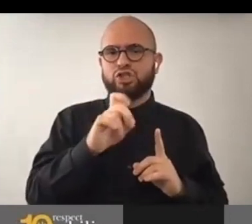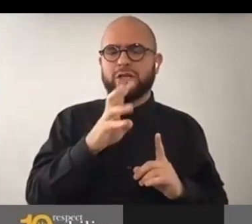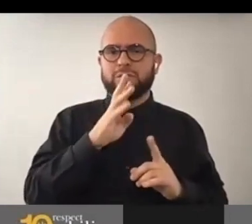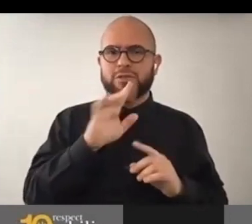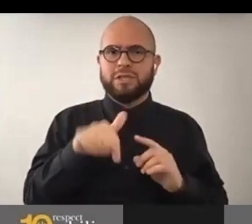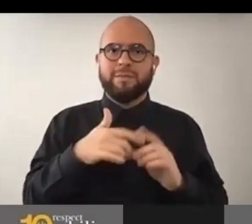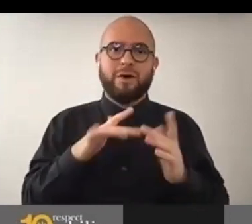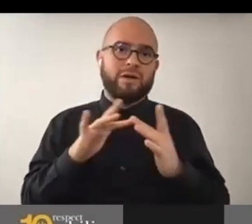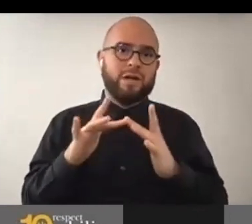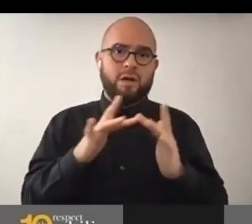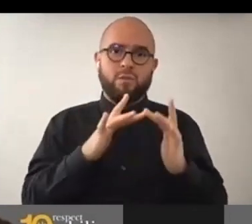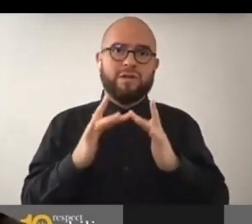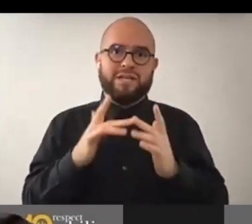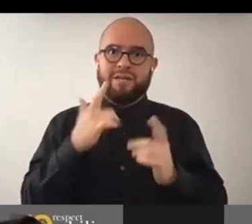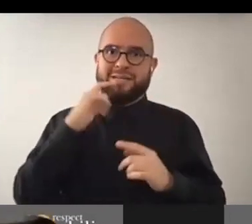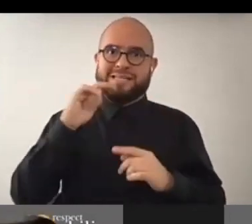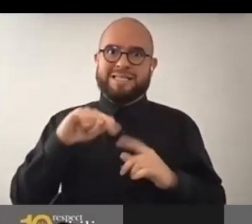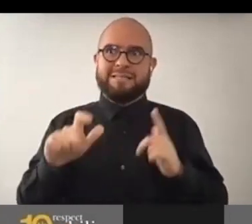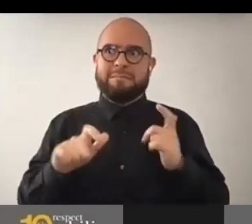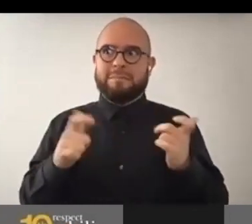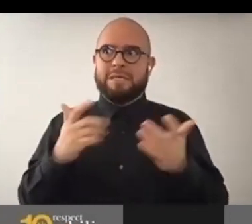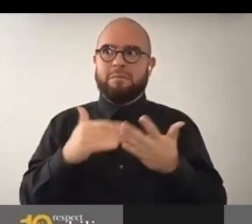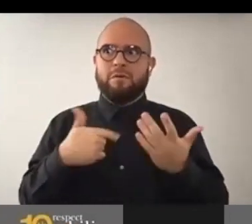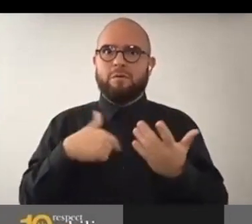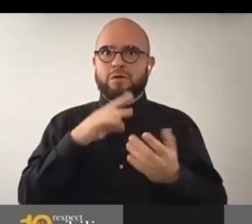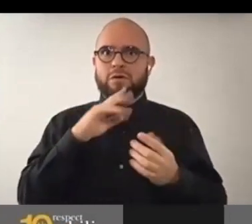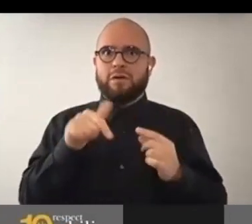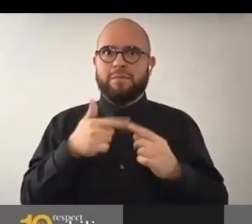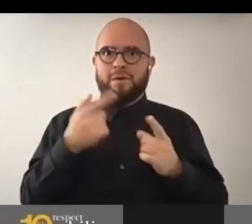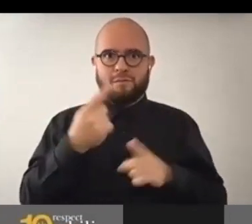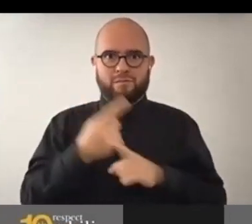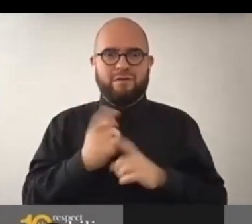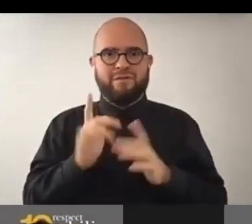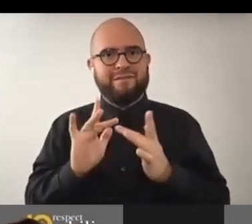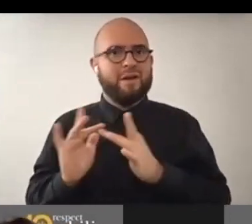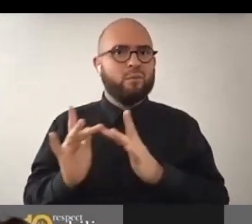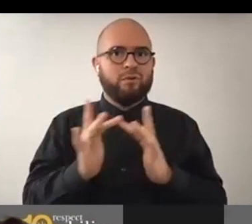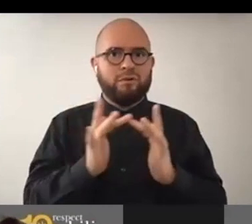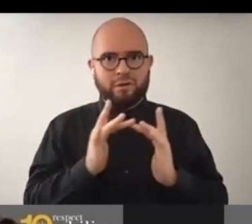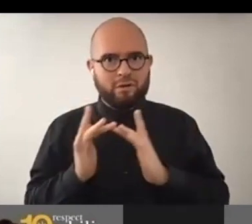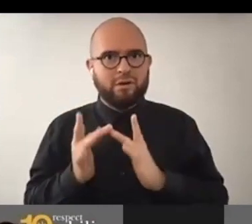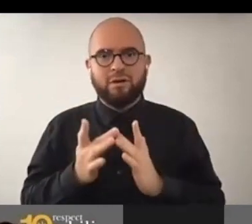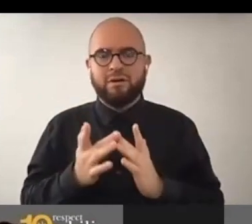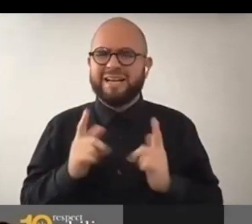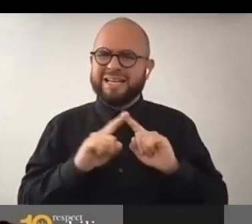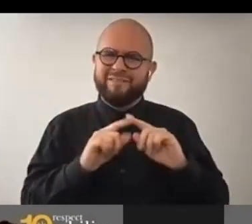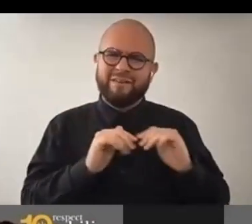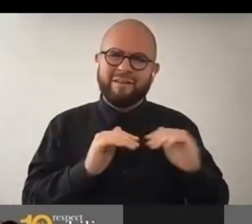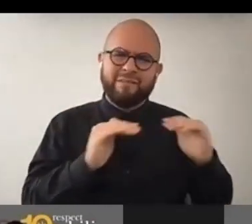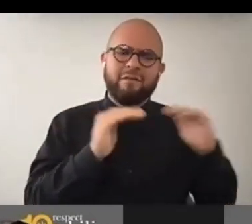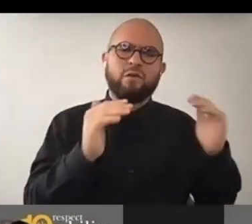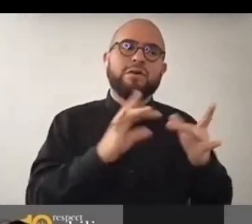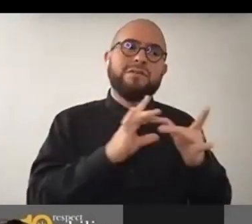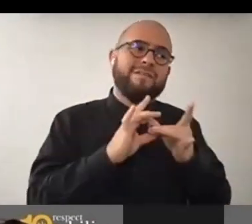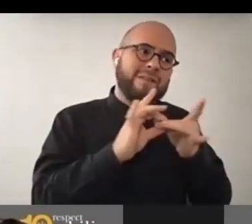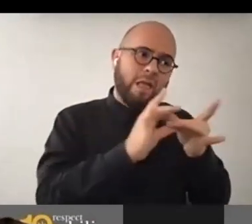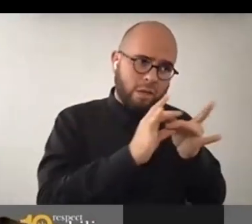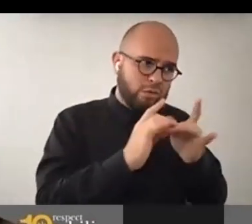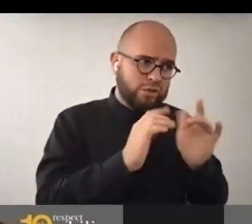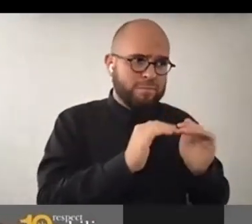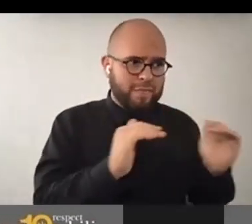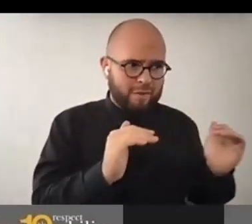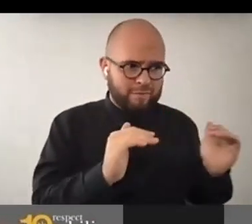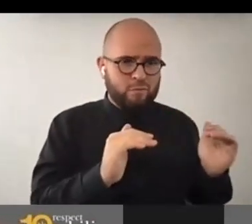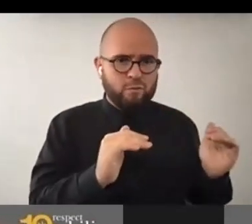of what we're doing here, is the networking at all our levels, not just at the fellowship level, but for the fellowship level, it is